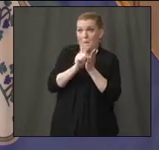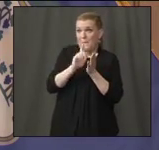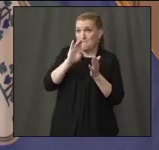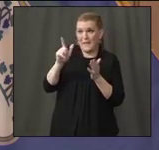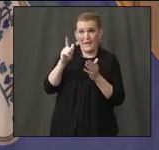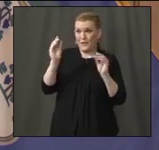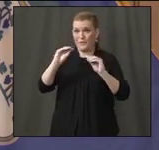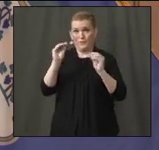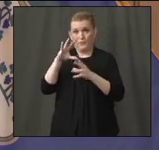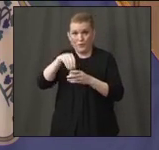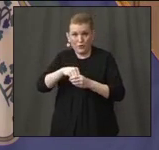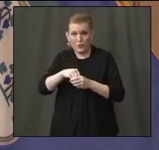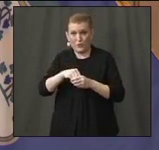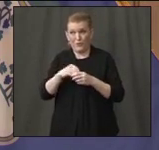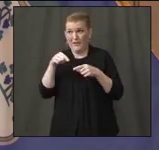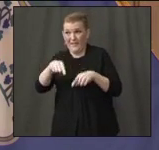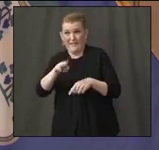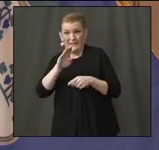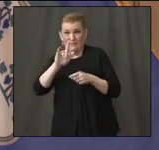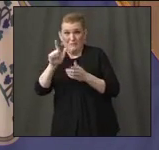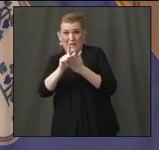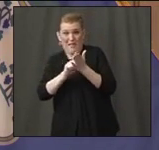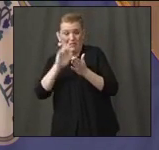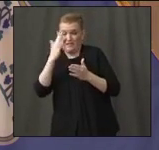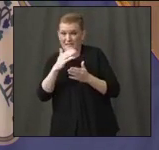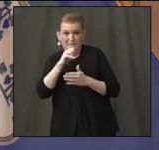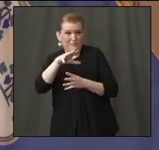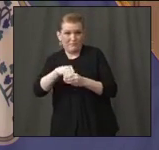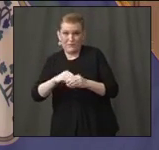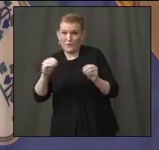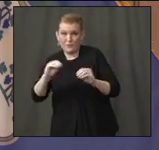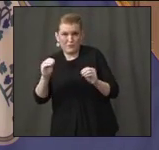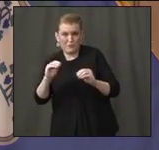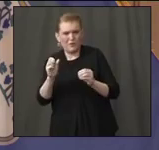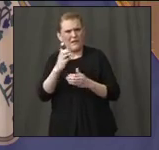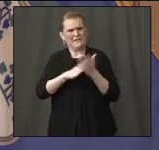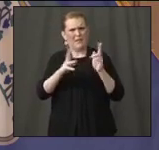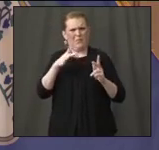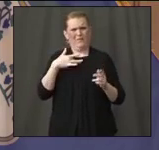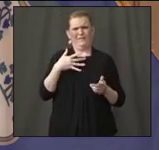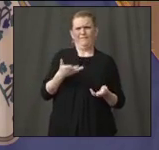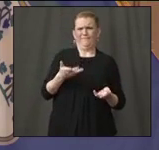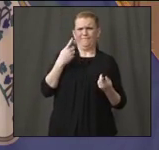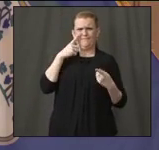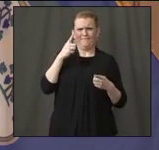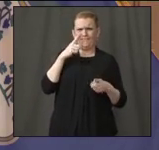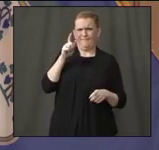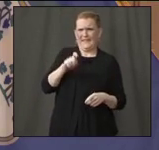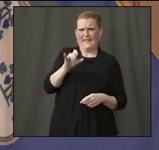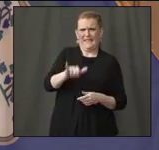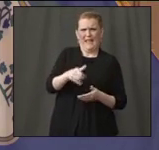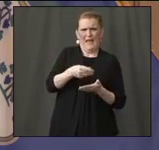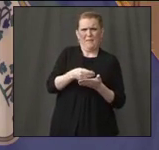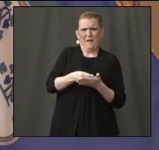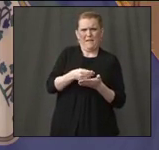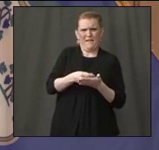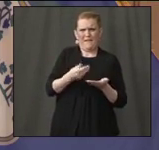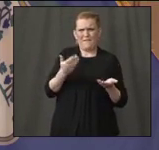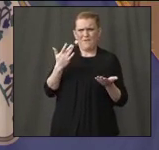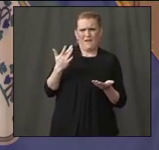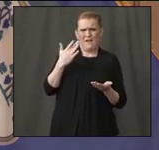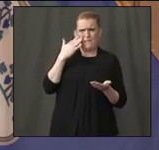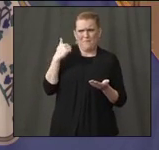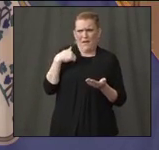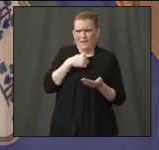who needs it, governors? You got $150 billion in the last bill. And that's a lot of money. And that money pays for all